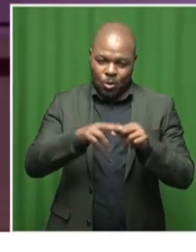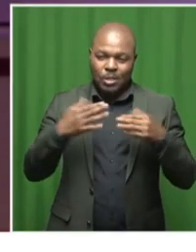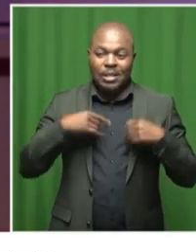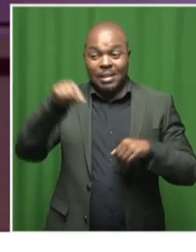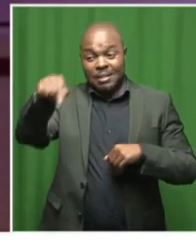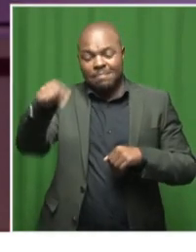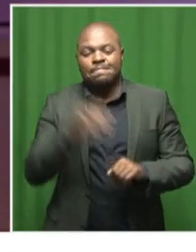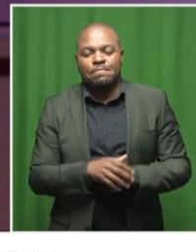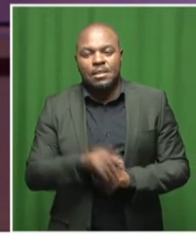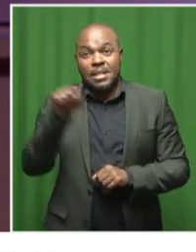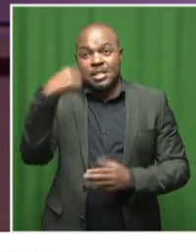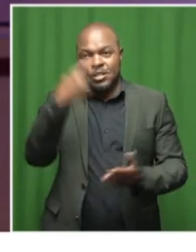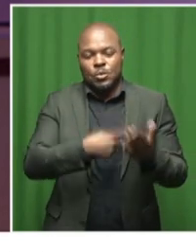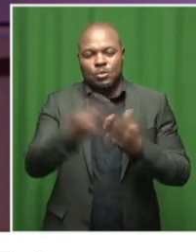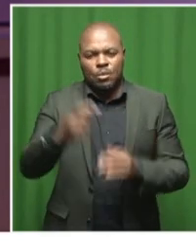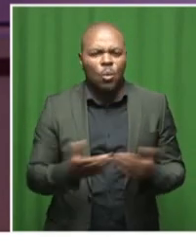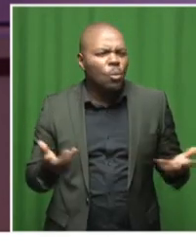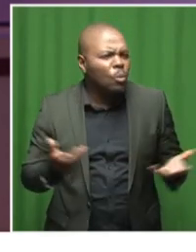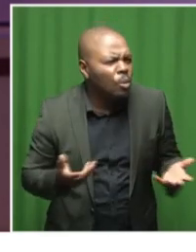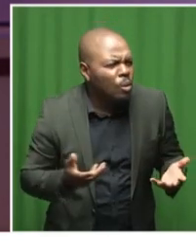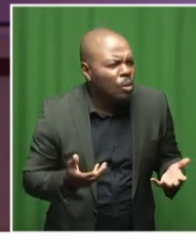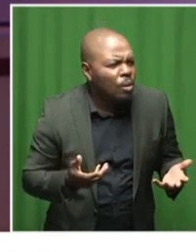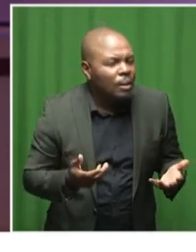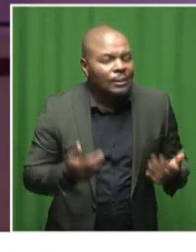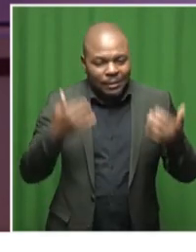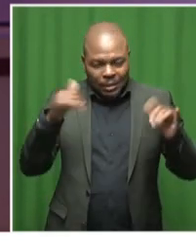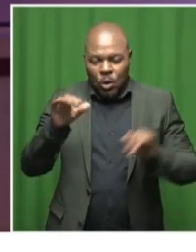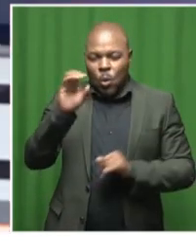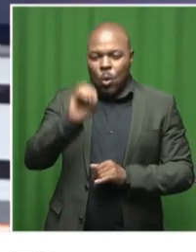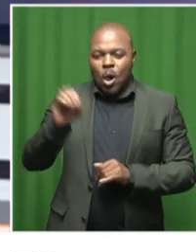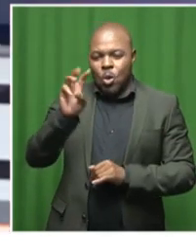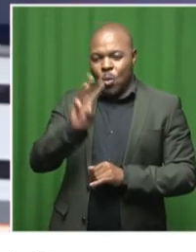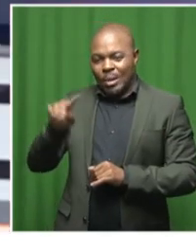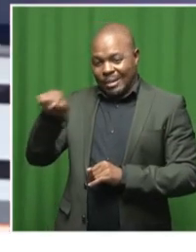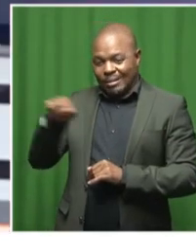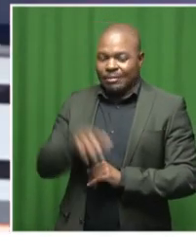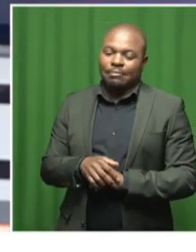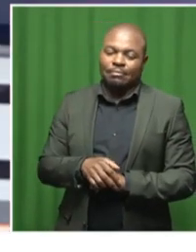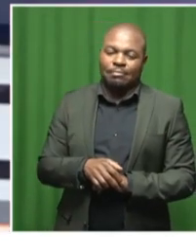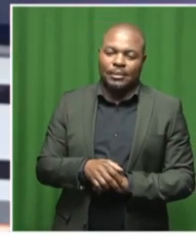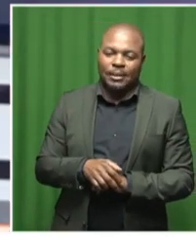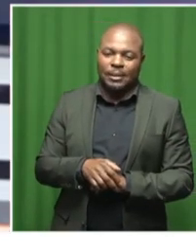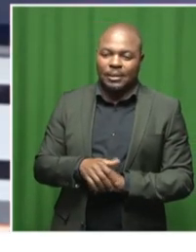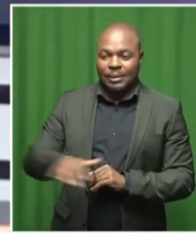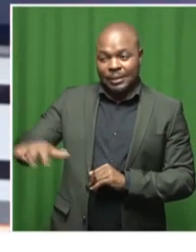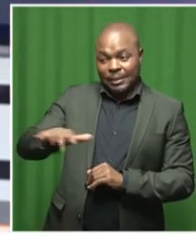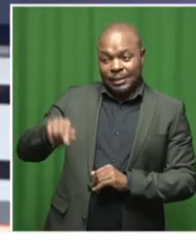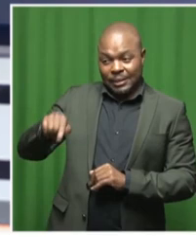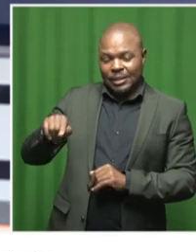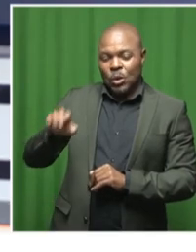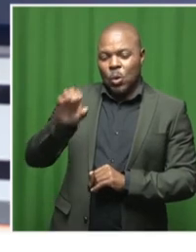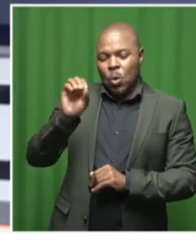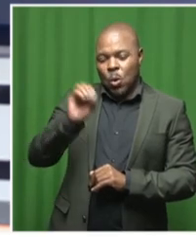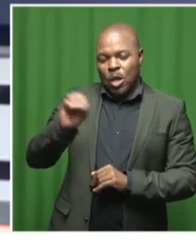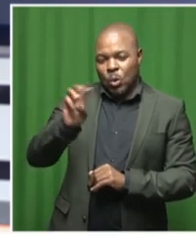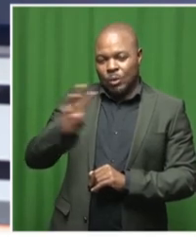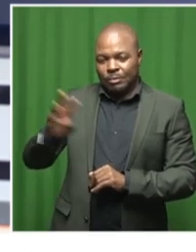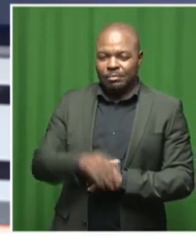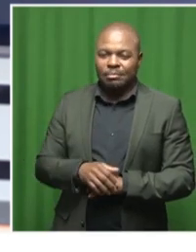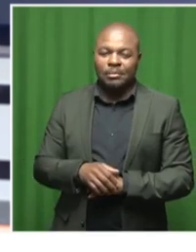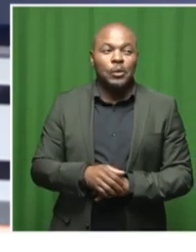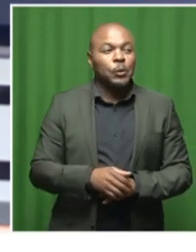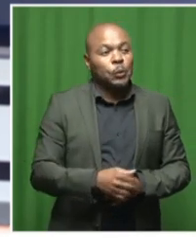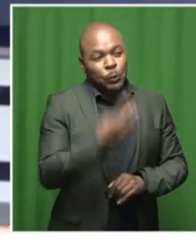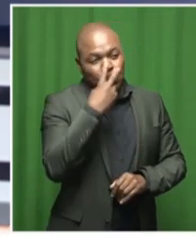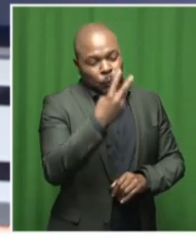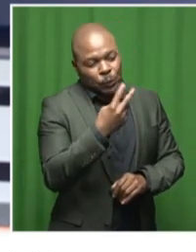then, which is next week. Where? After, it's still at Orlando West. All right. Just cool. In the precinct area. All right. Spiso, good to see